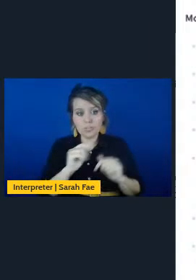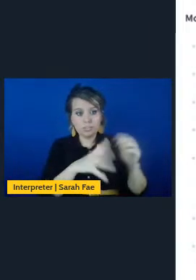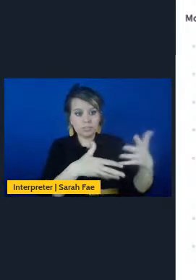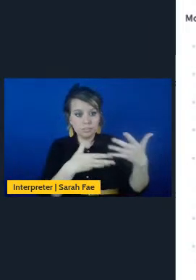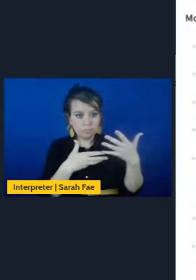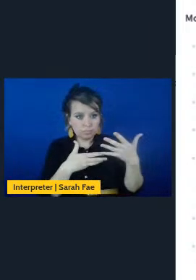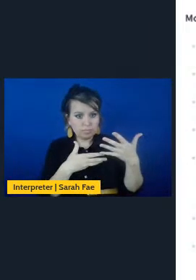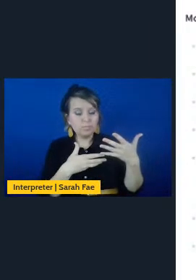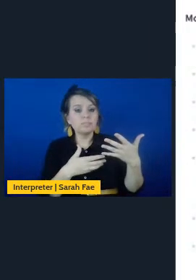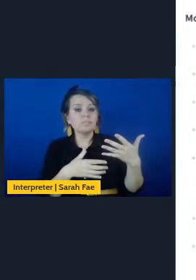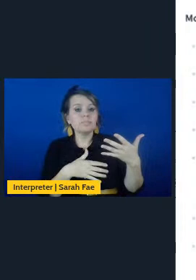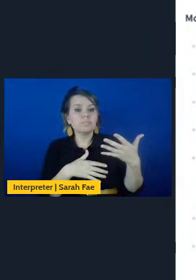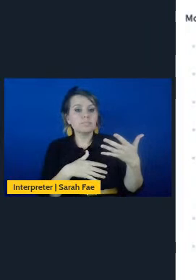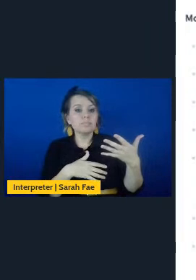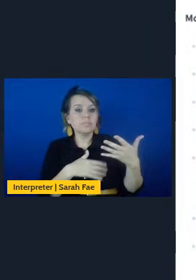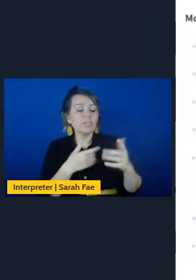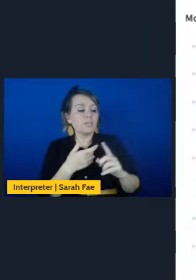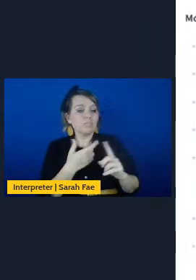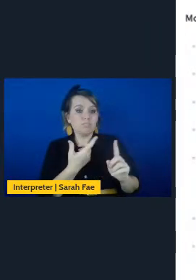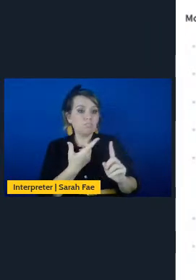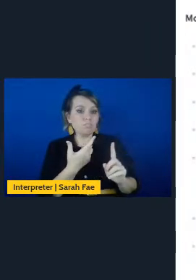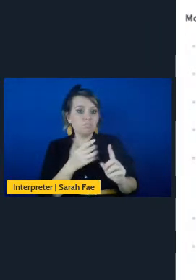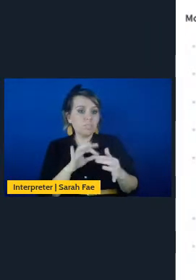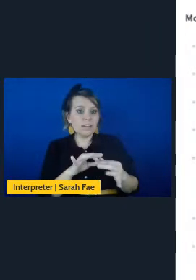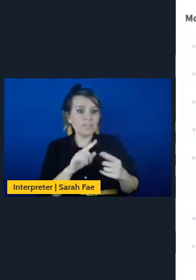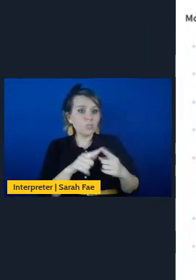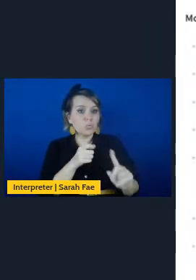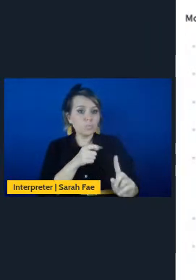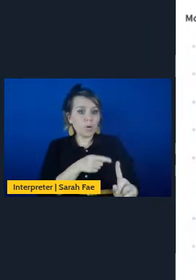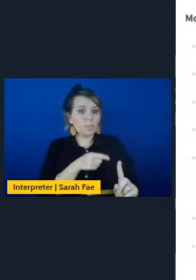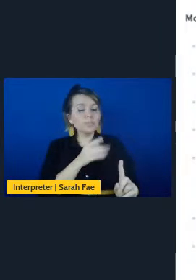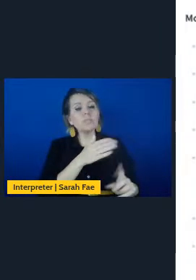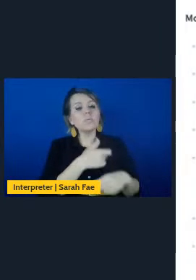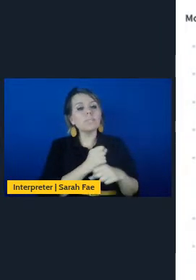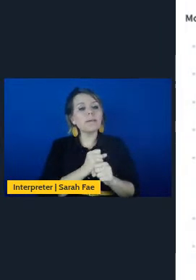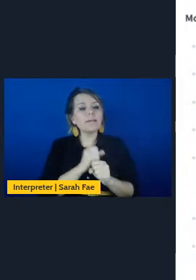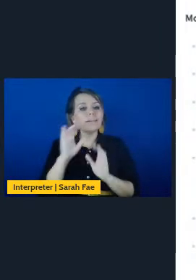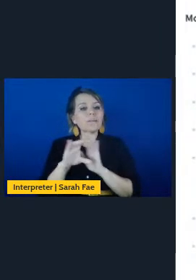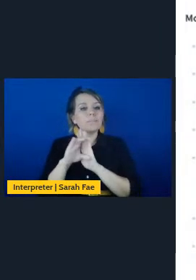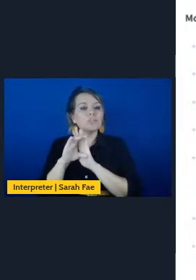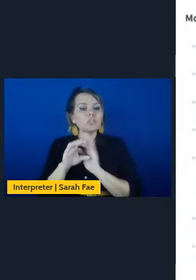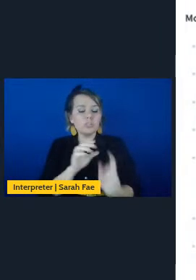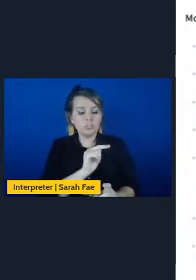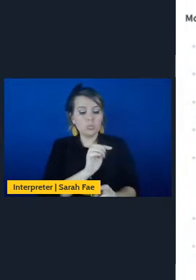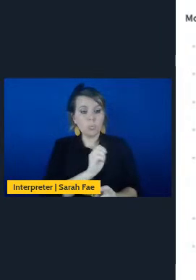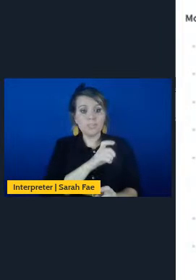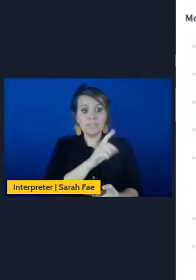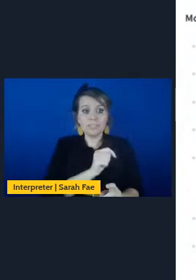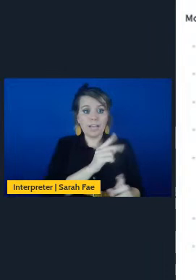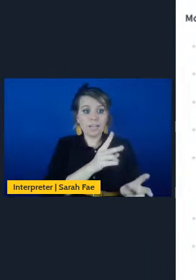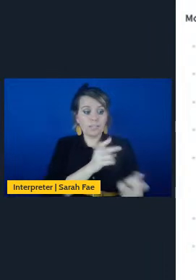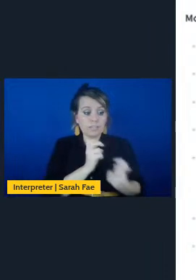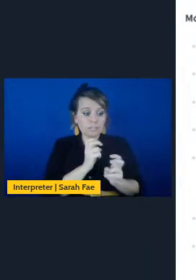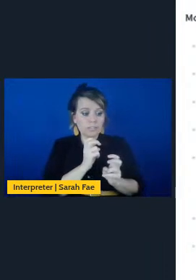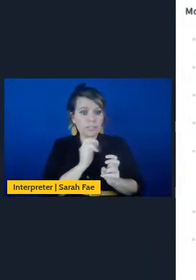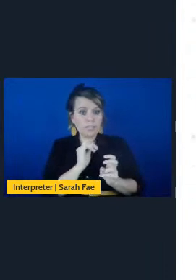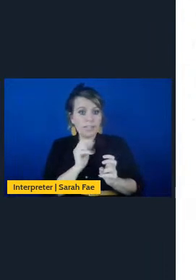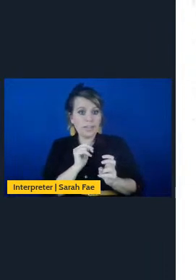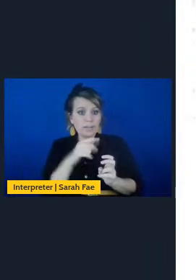creates, based on the text prompt, it creates an image. So it will take text as an input and the output will be